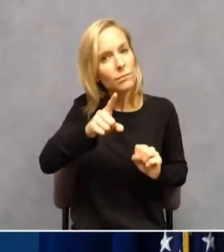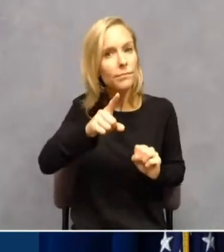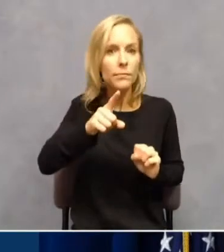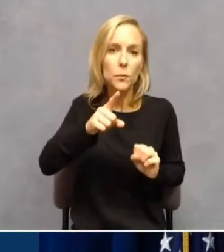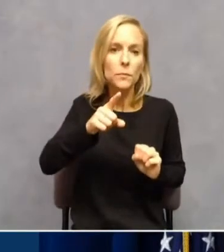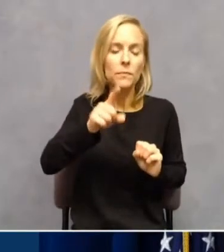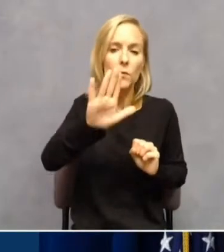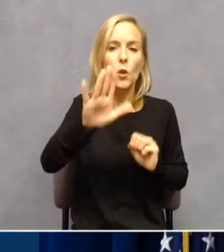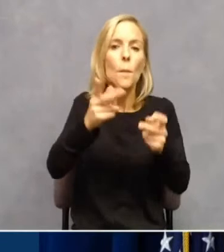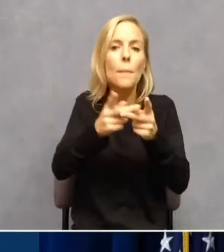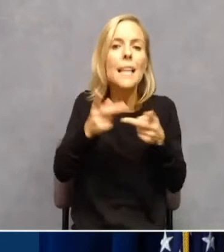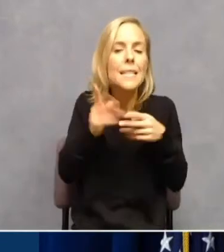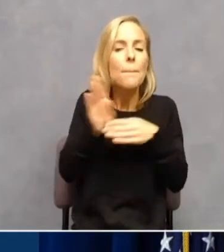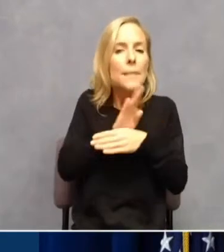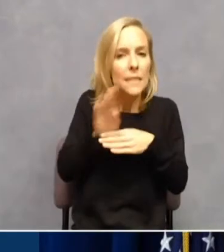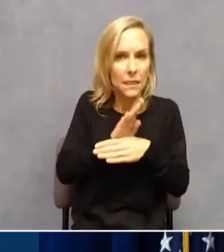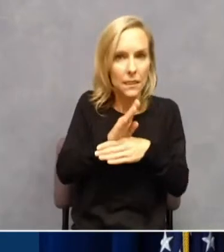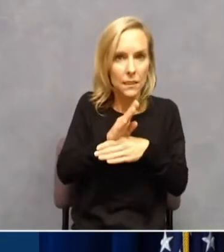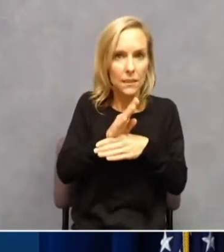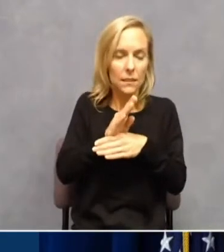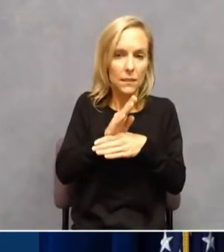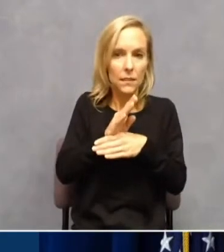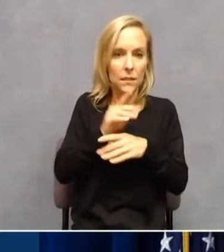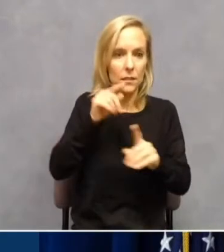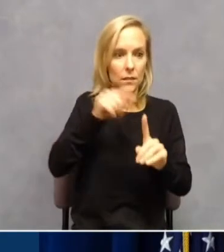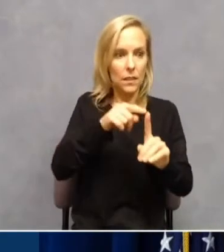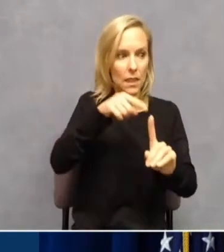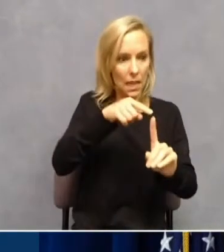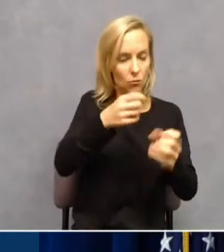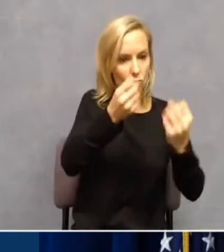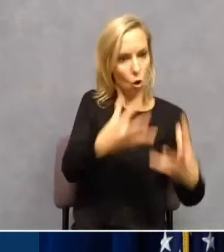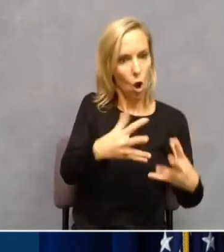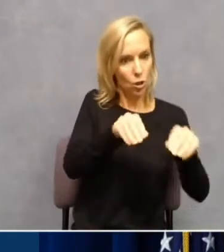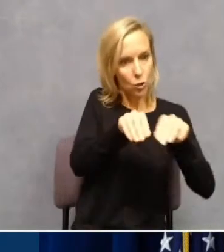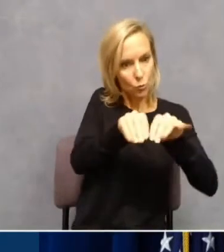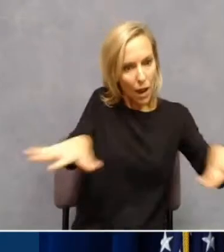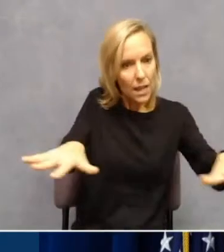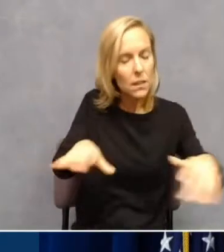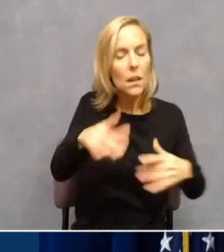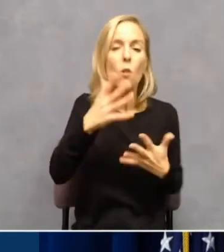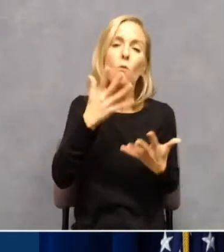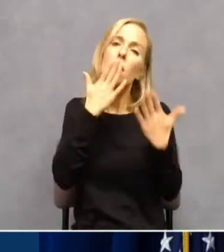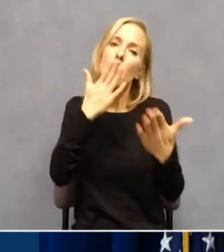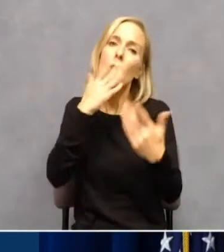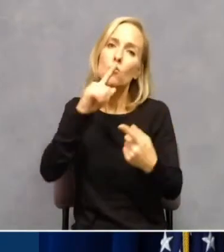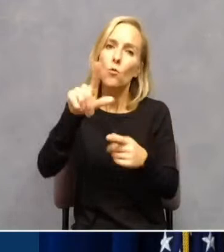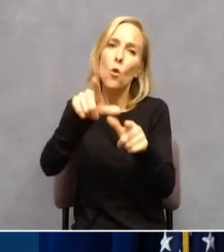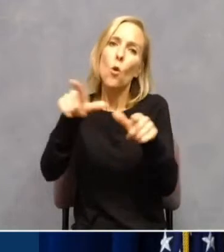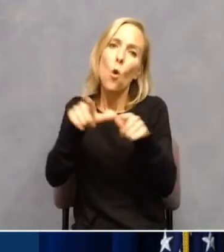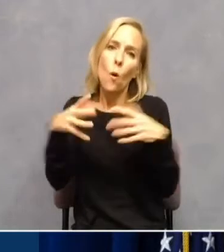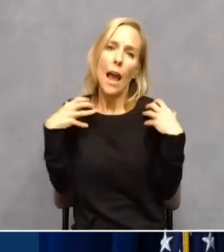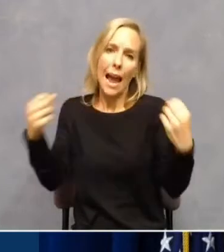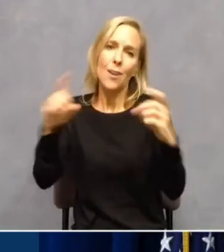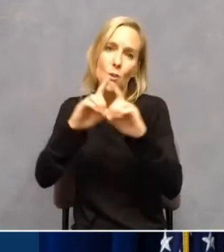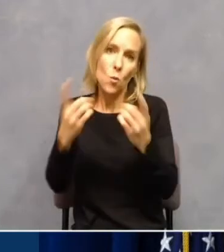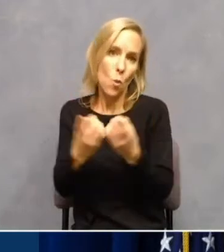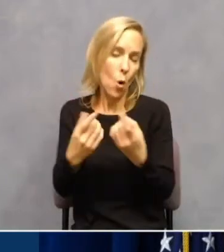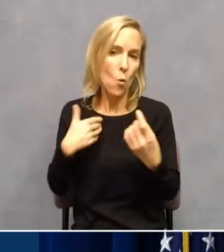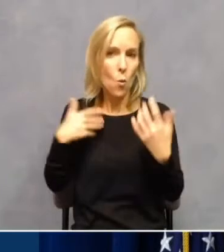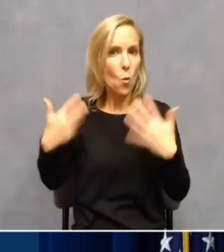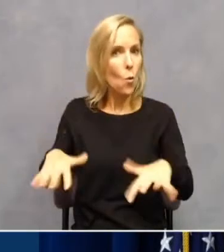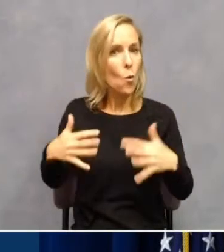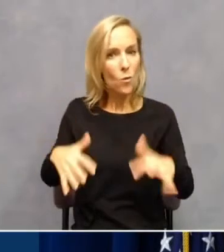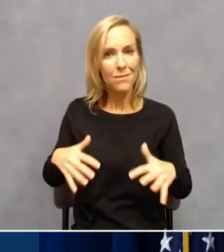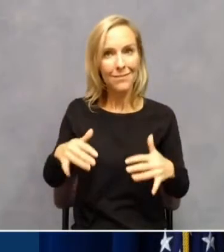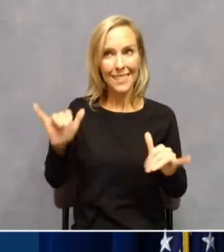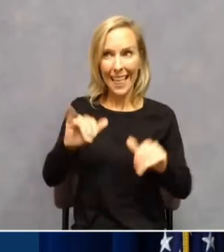business isn't one that is spreading the virus. To the local health department folks, I know we've never been asked to do things quite like